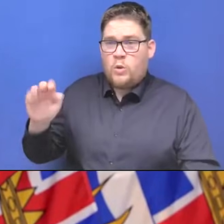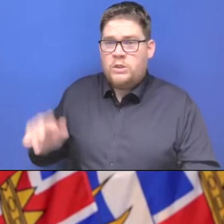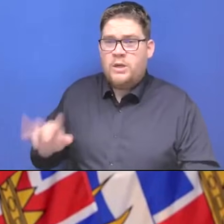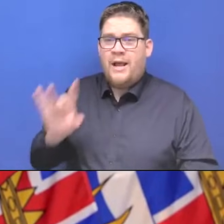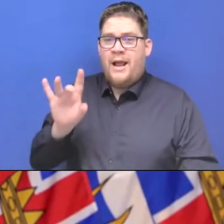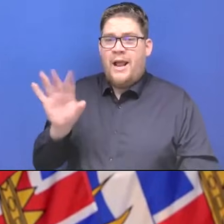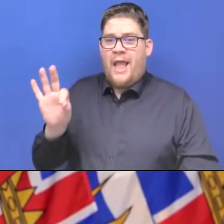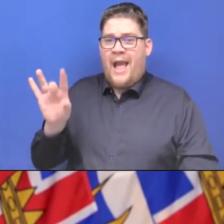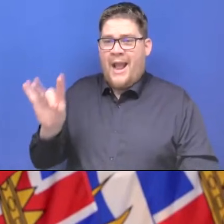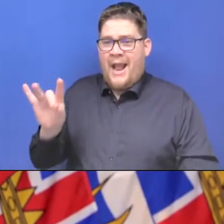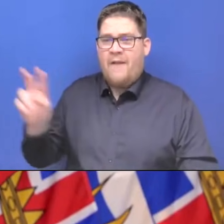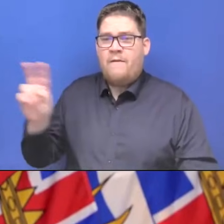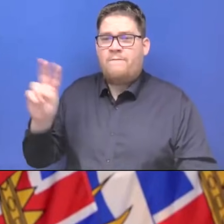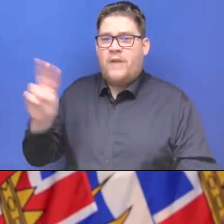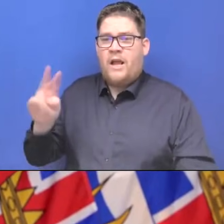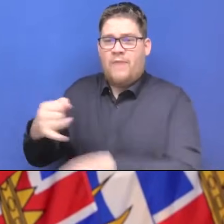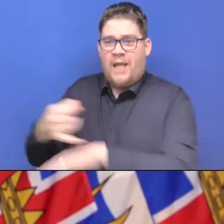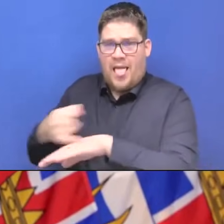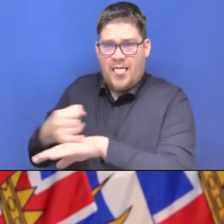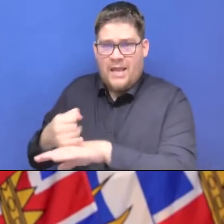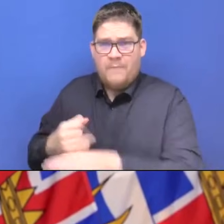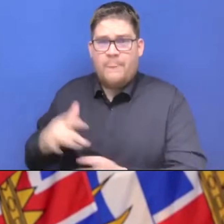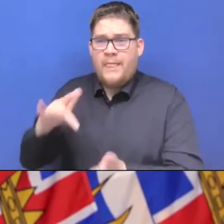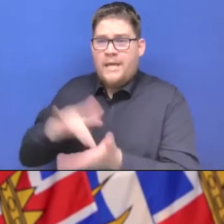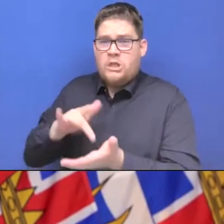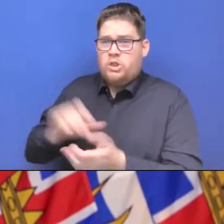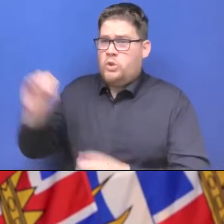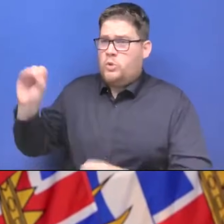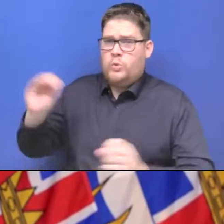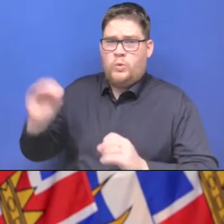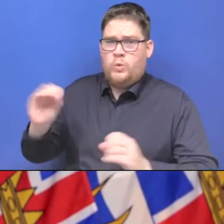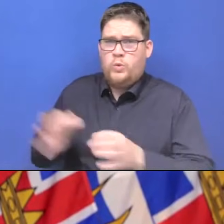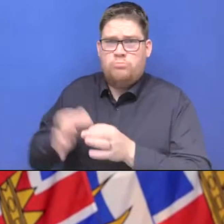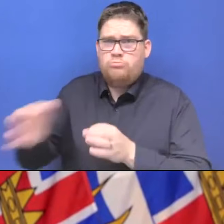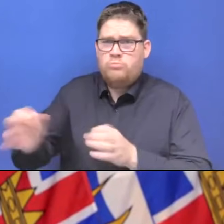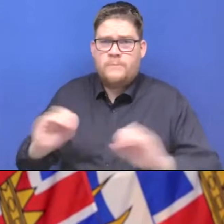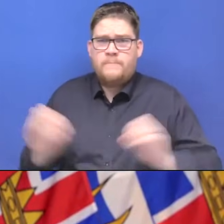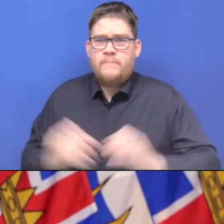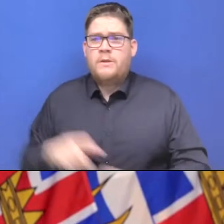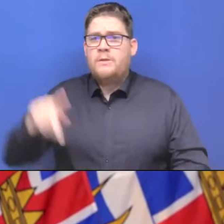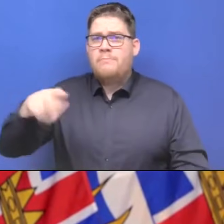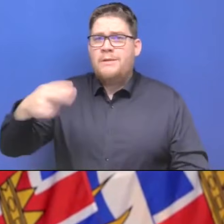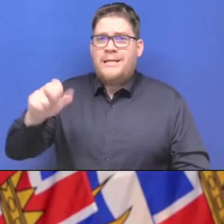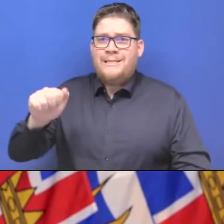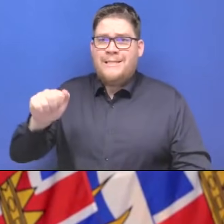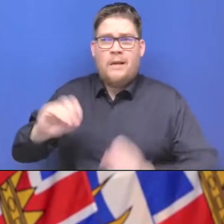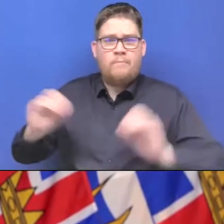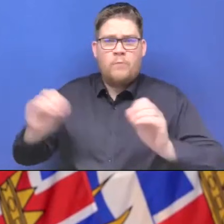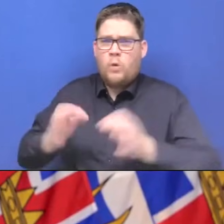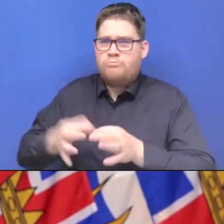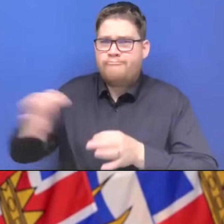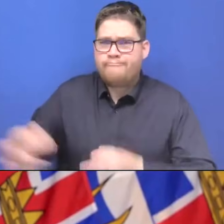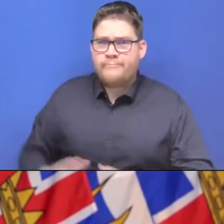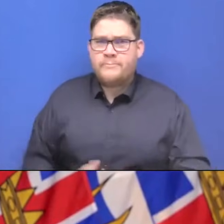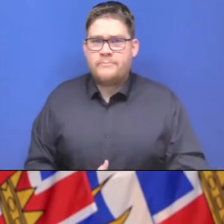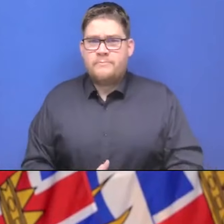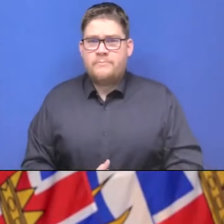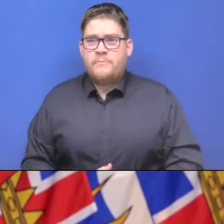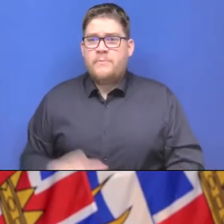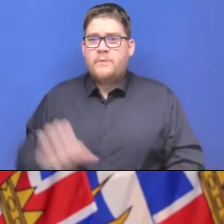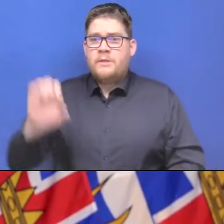were postponed in this period in Interior Health and the Provincial Health Services Authority. From September 5th to